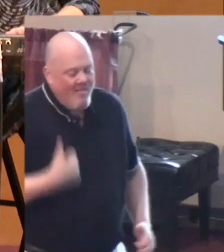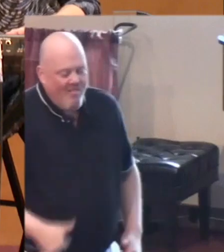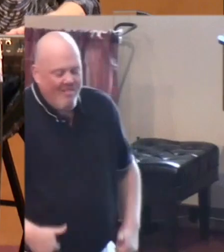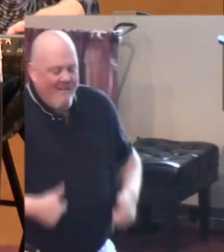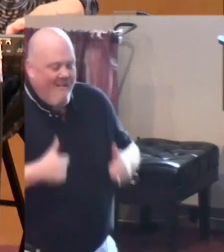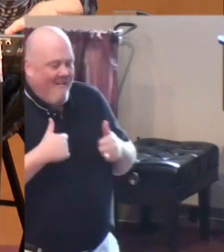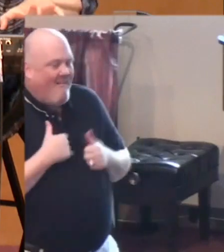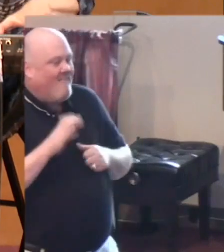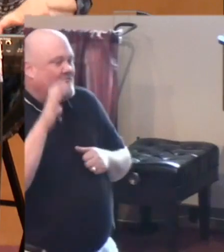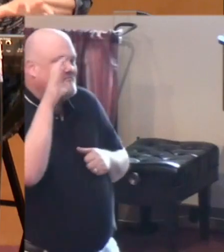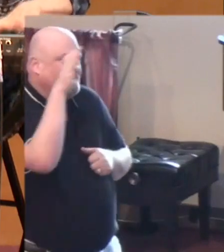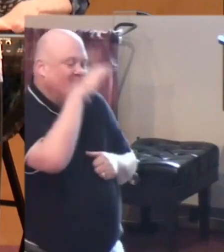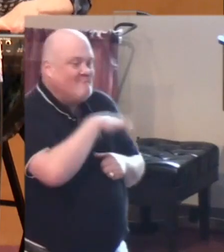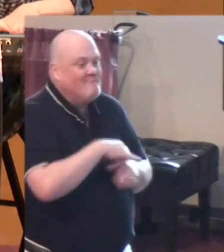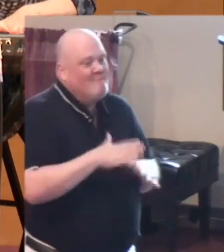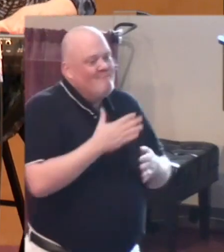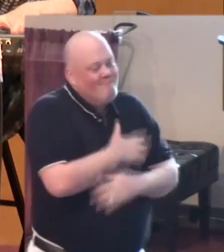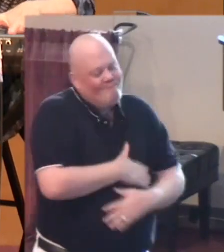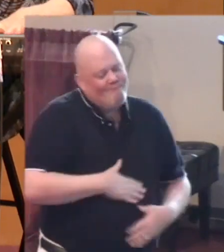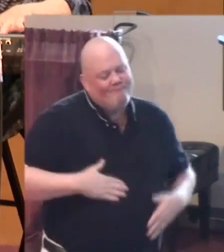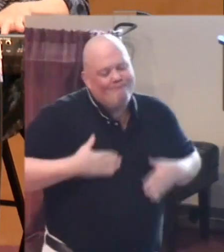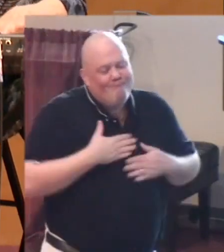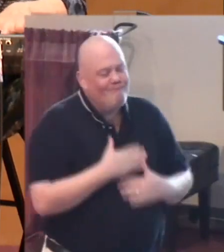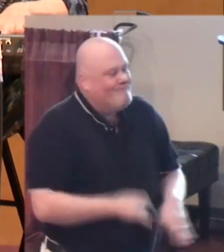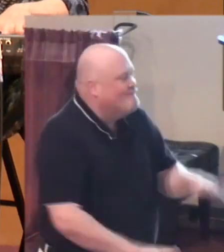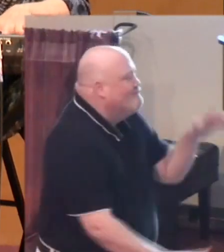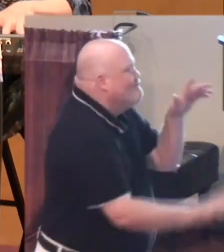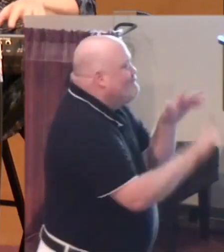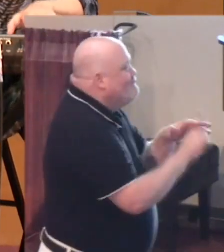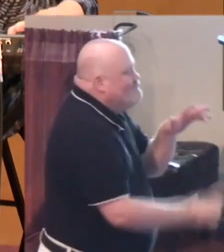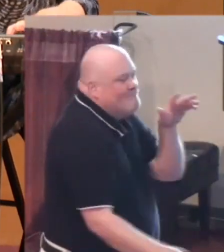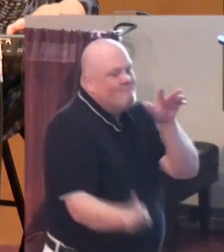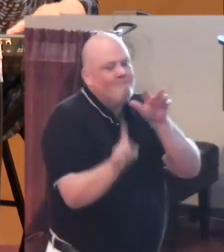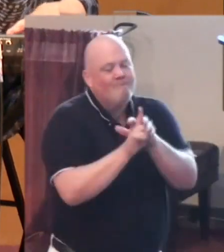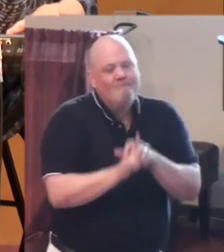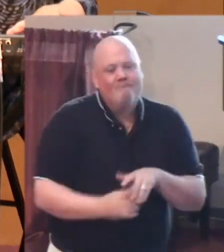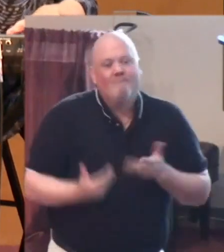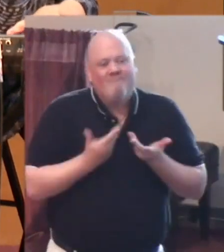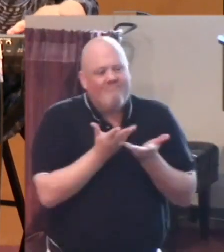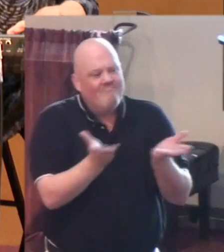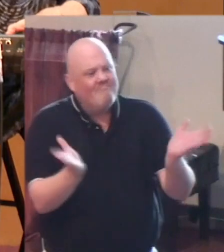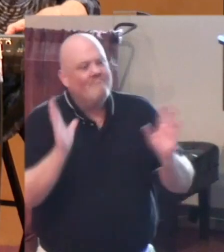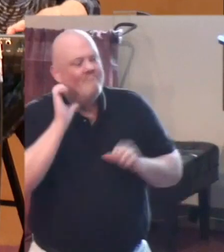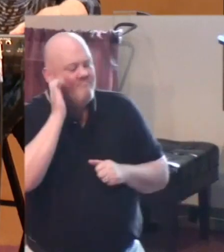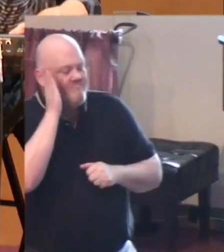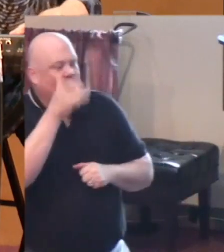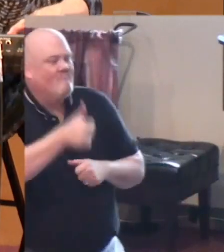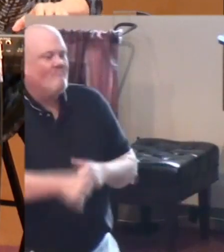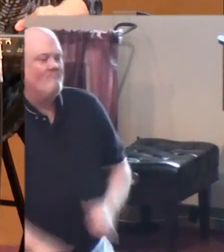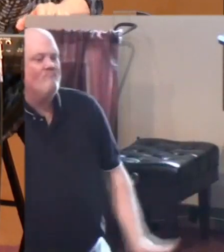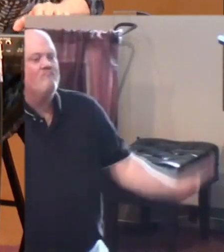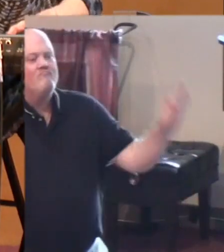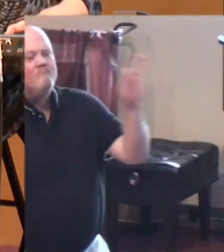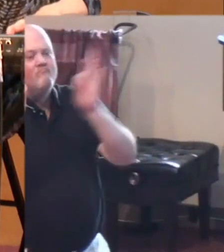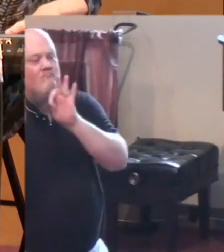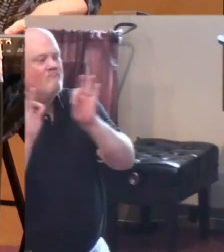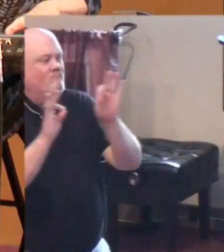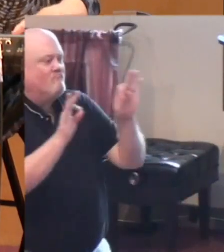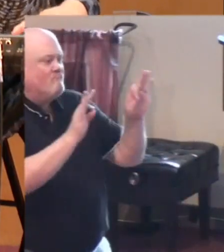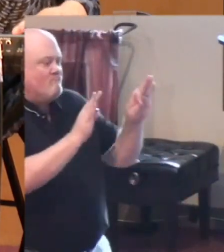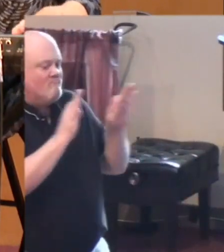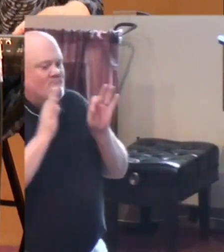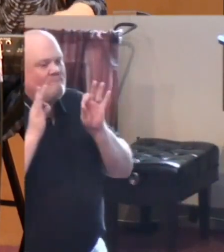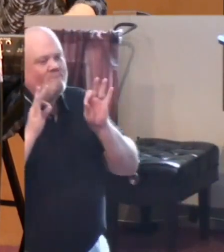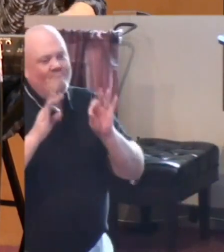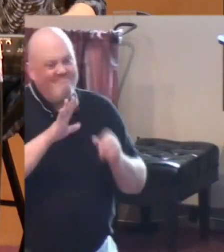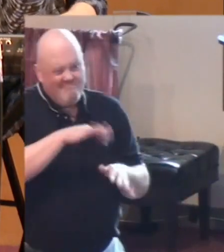ooh yeah. Enjoy the show, everything will be okay. In the